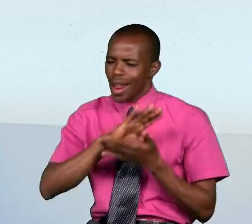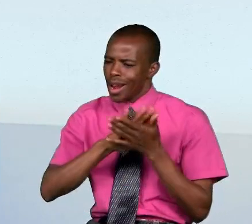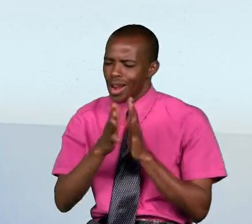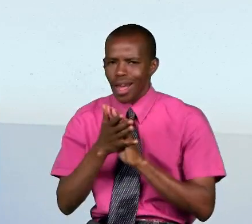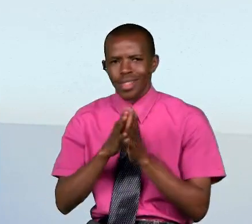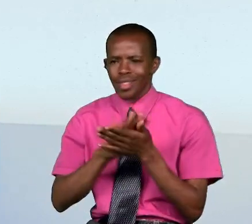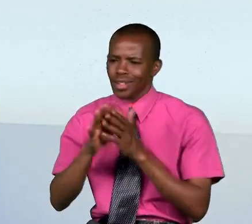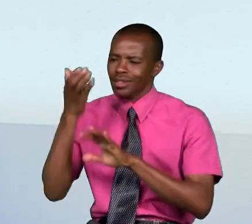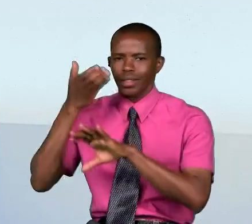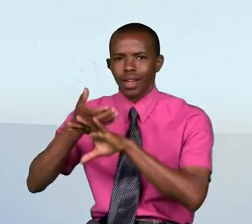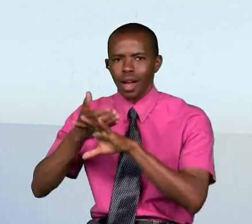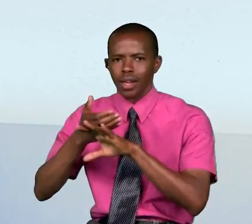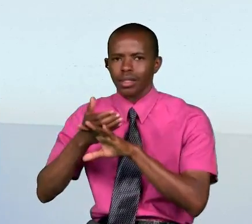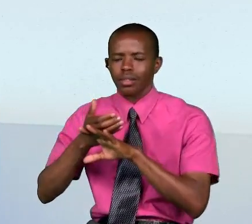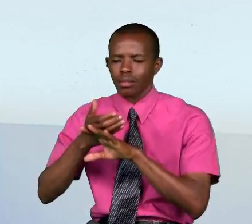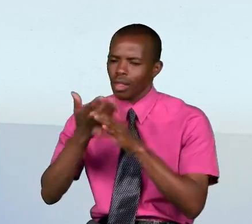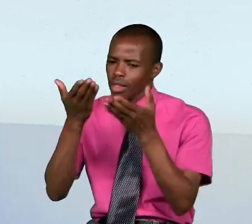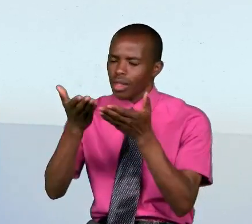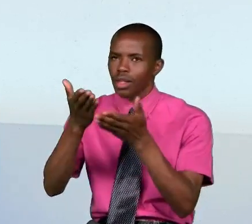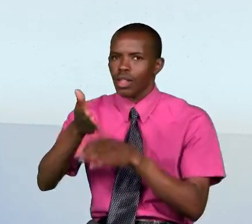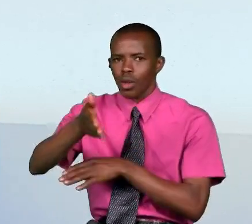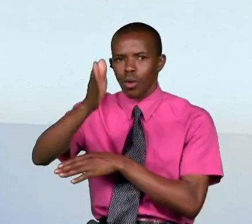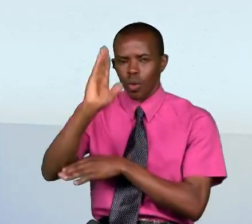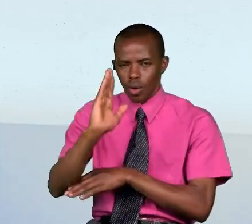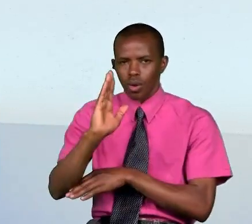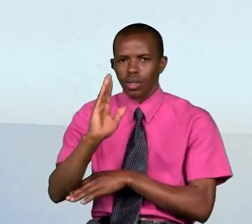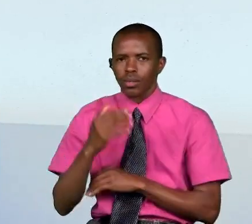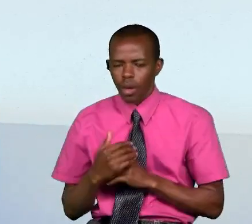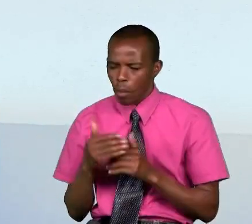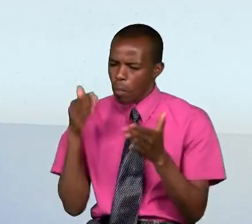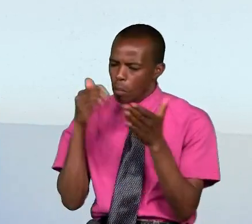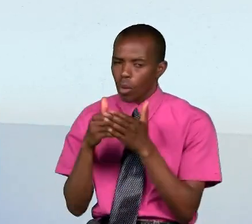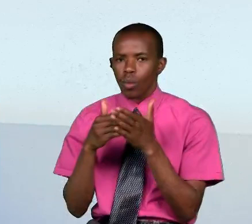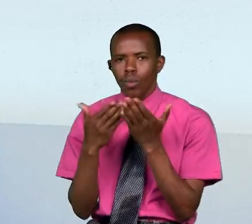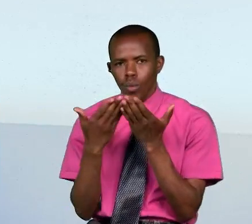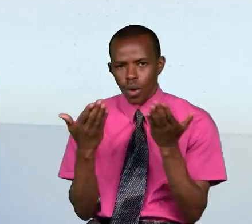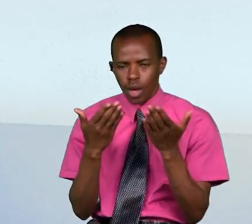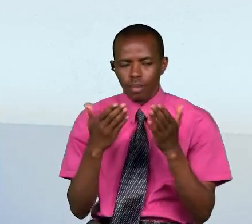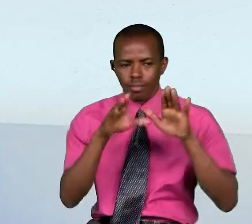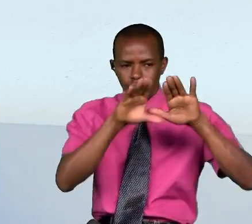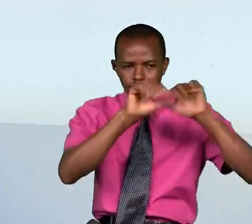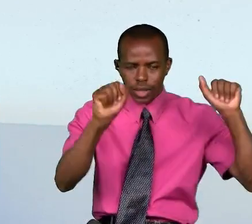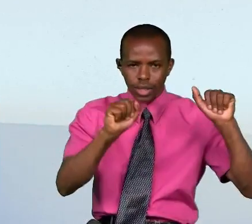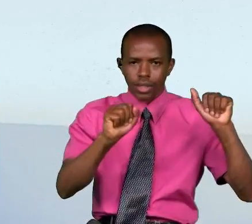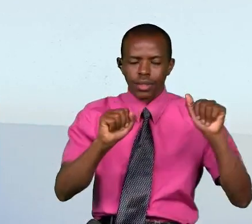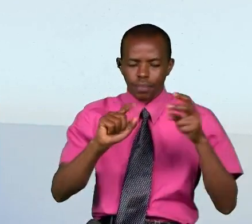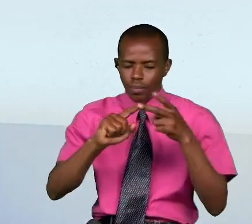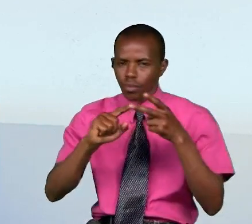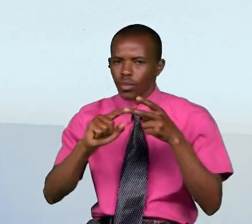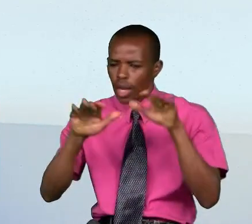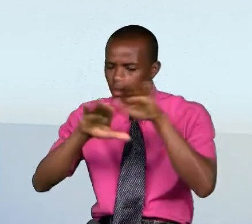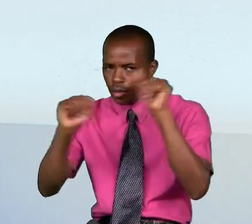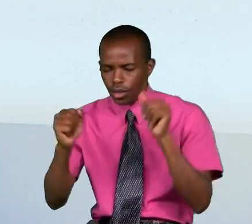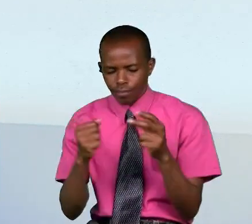difficult, you know, before the Lord. So the only stumbling block would be the president and the deputy president. Because these